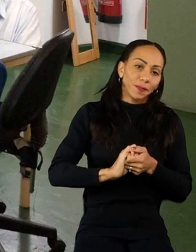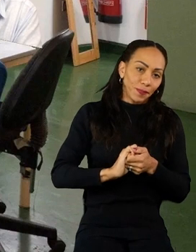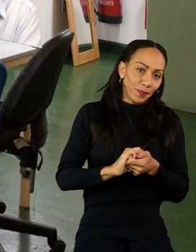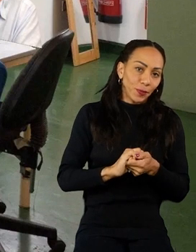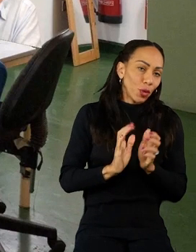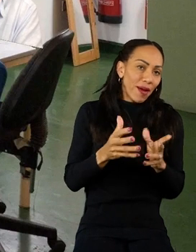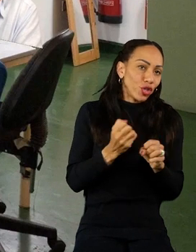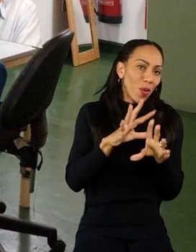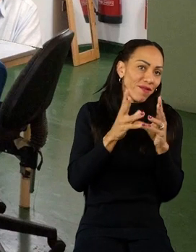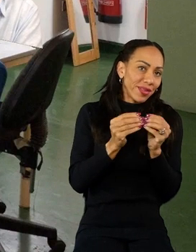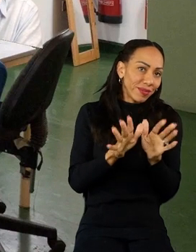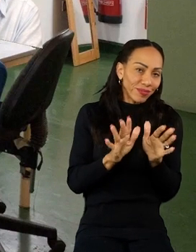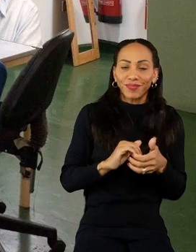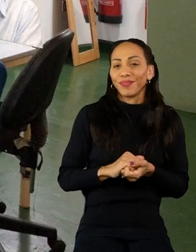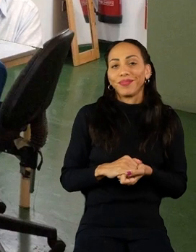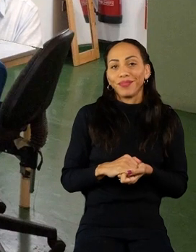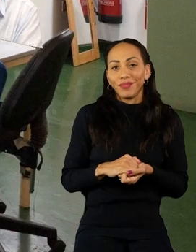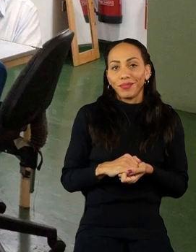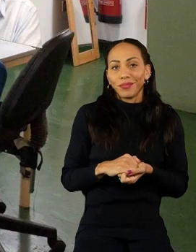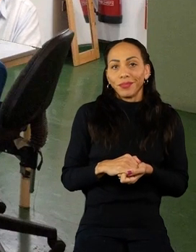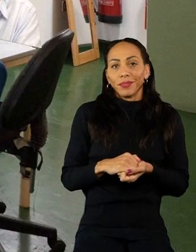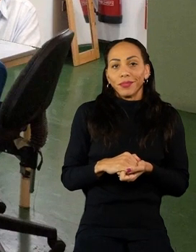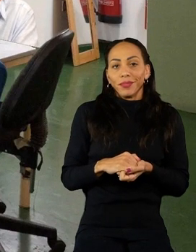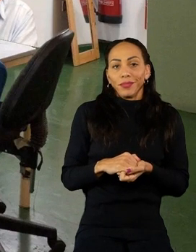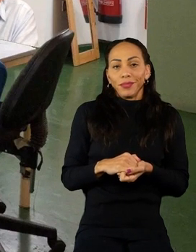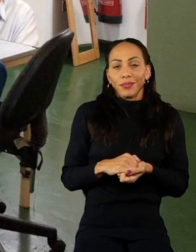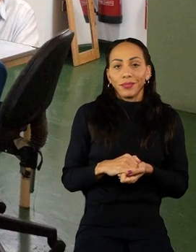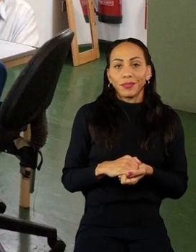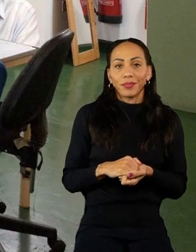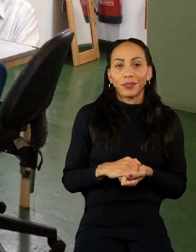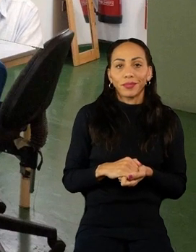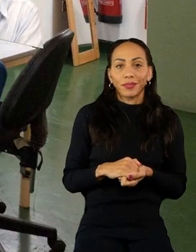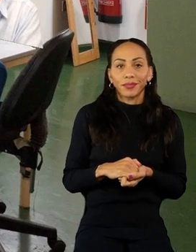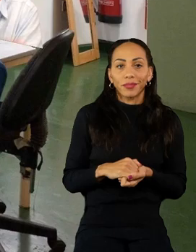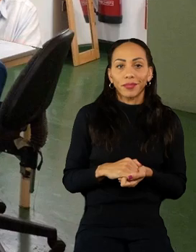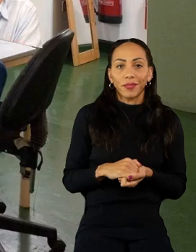than essential if they're not going to be, doing everything.